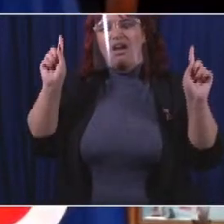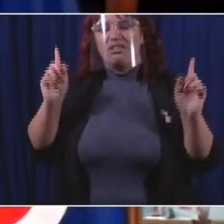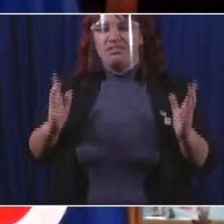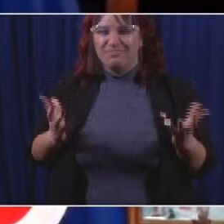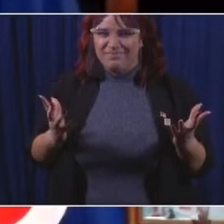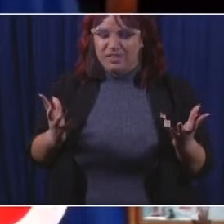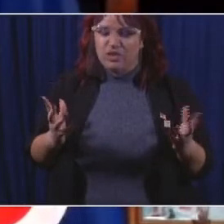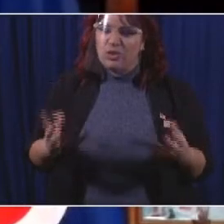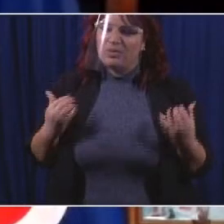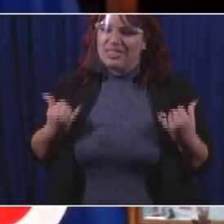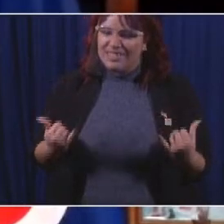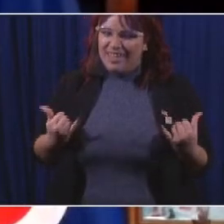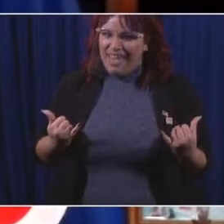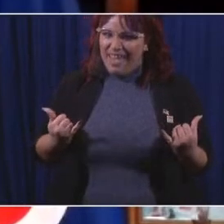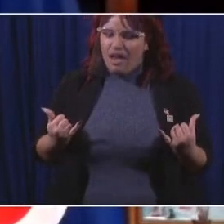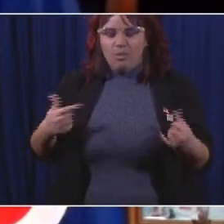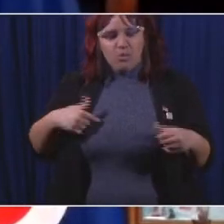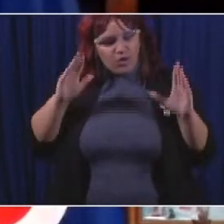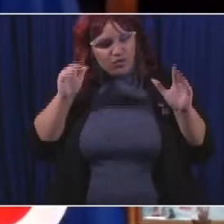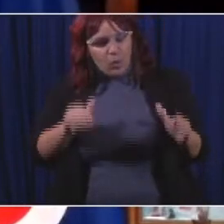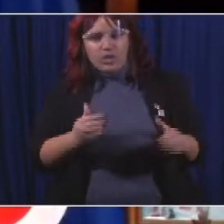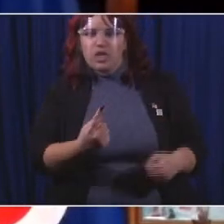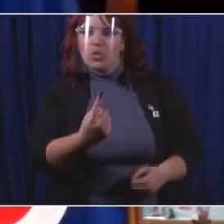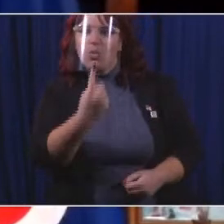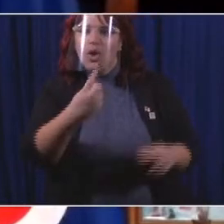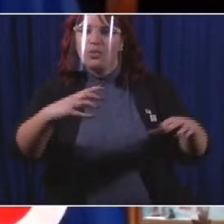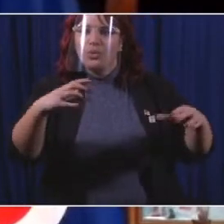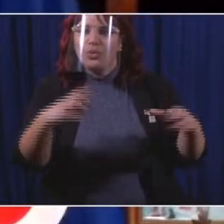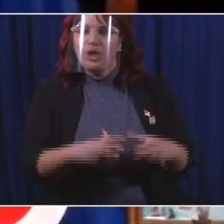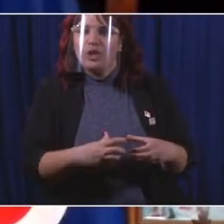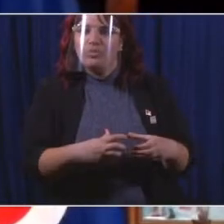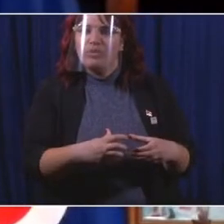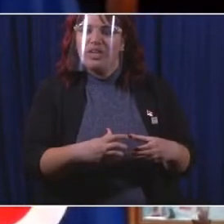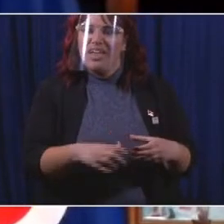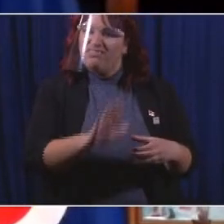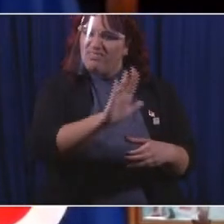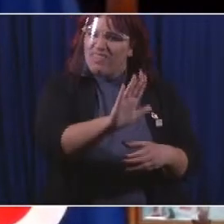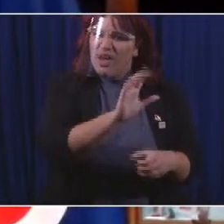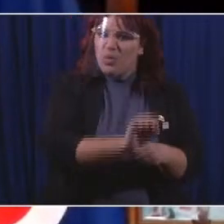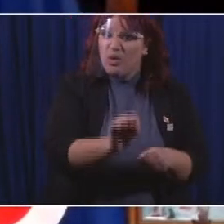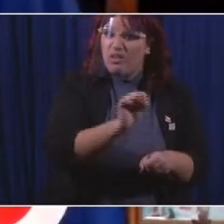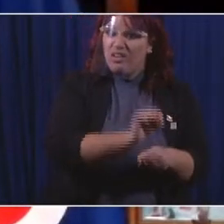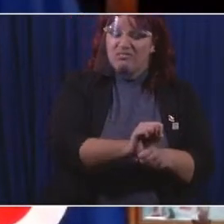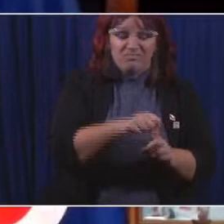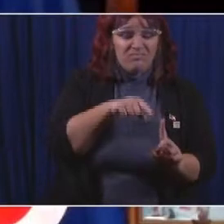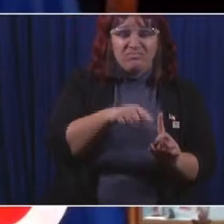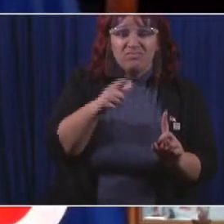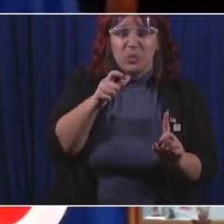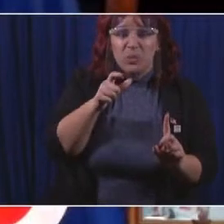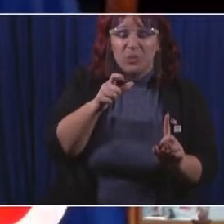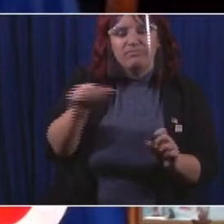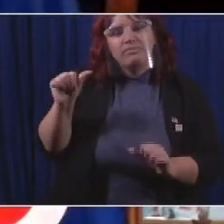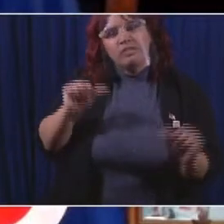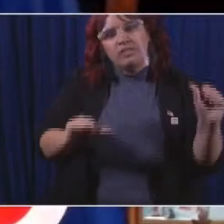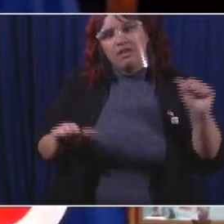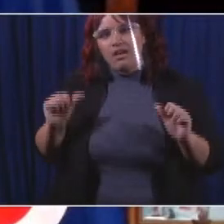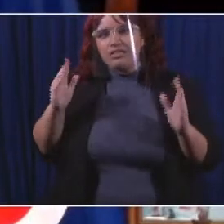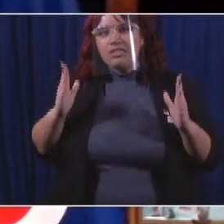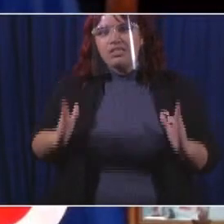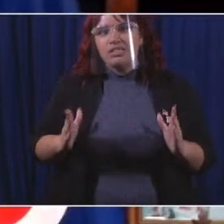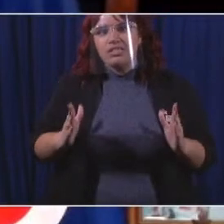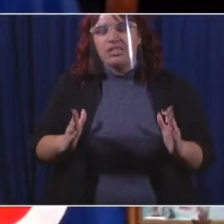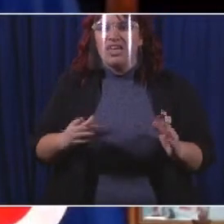the scientists, the people who helped innovate these vaccines to help put us in this position